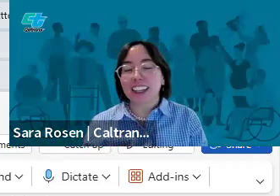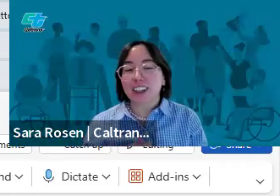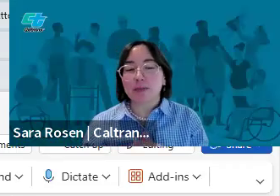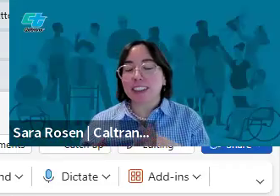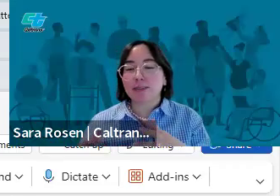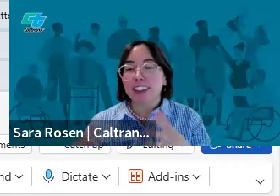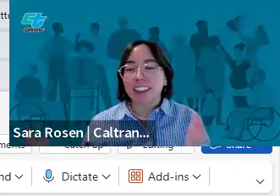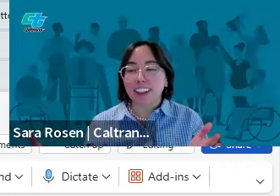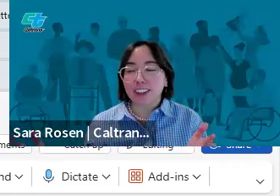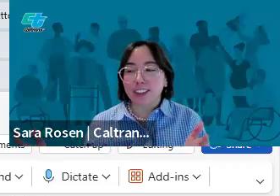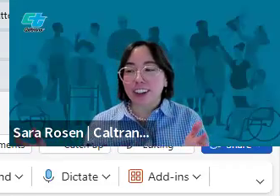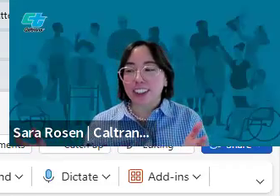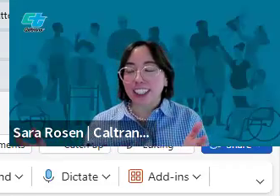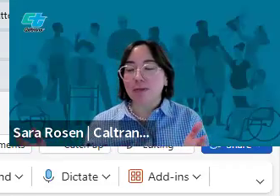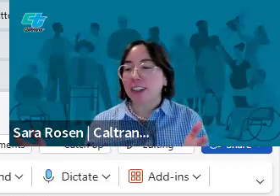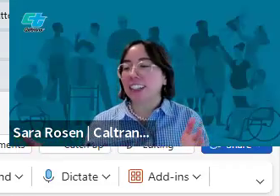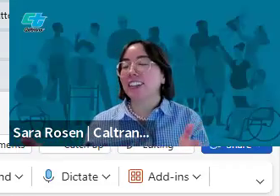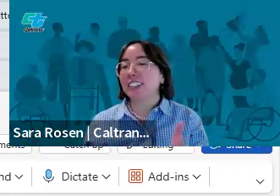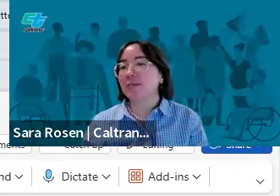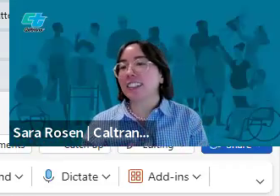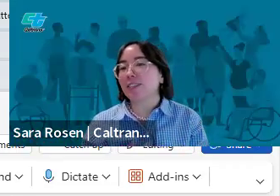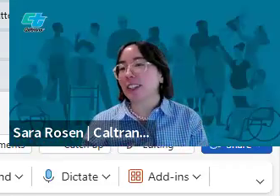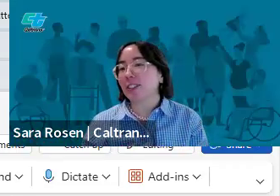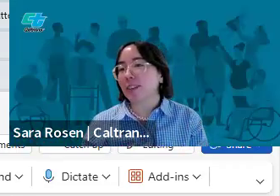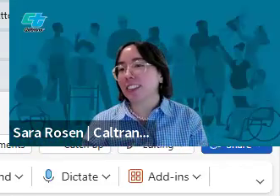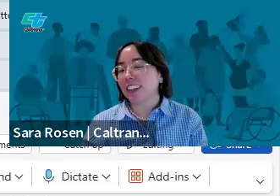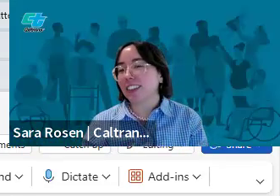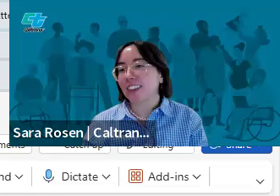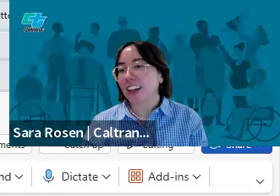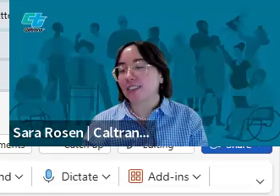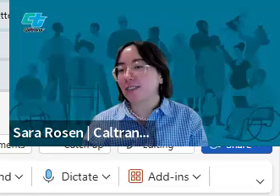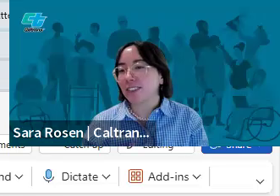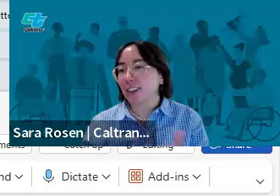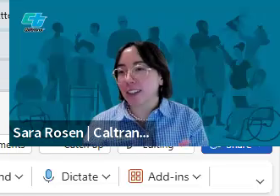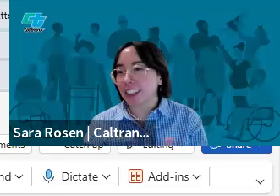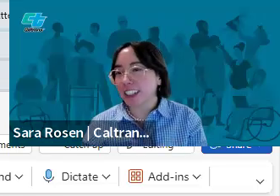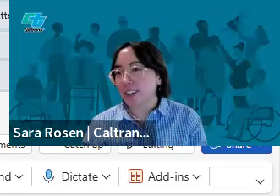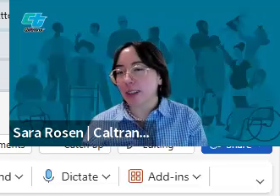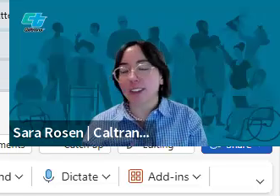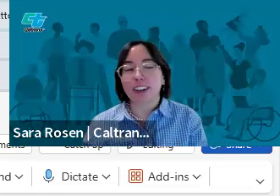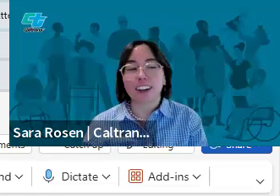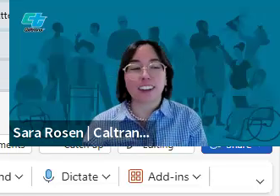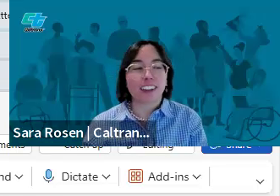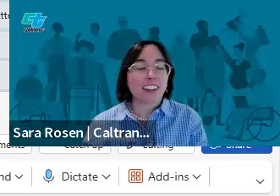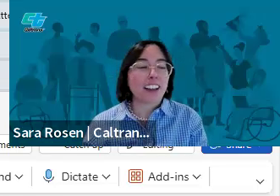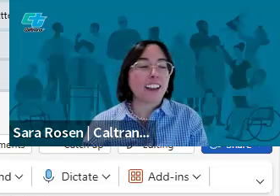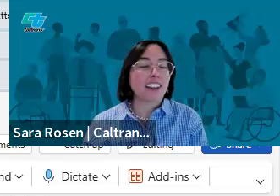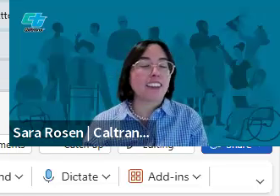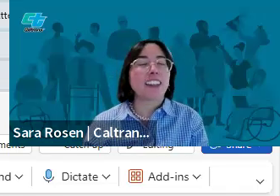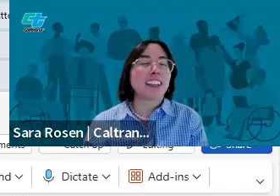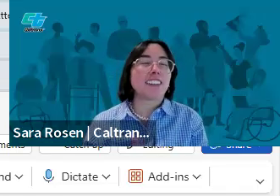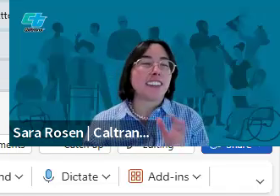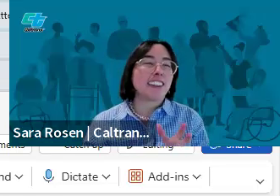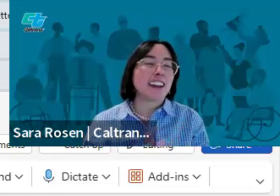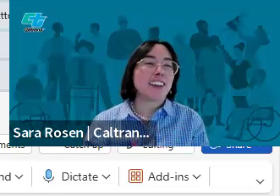like. It could be something, you know, large scale, but it could also be something small scale that, you know, we could set up anywhere. And I